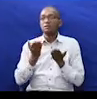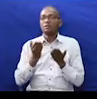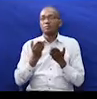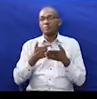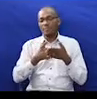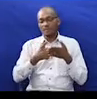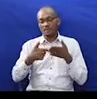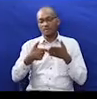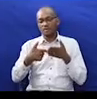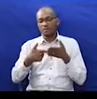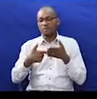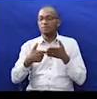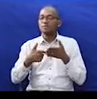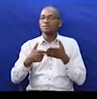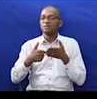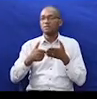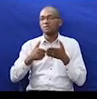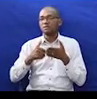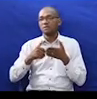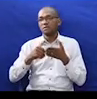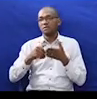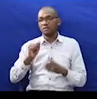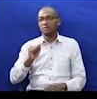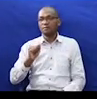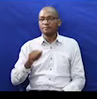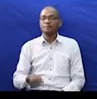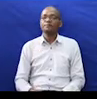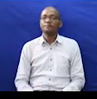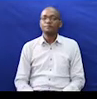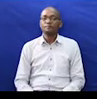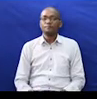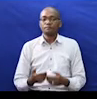A. Where C is a